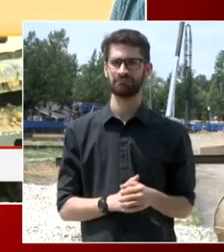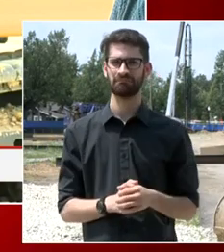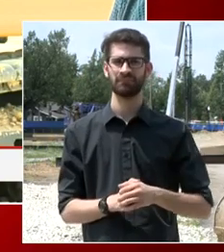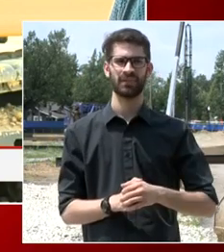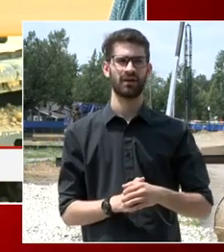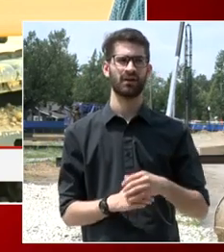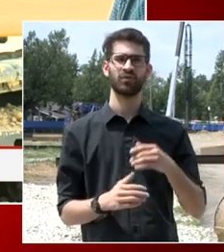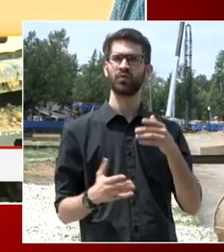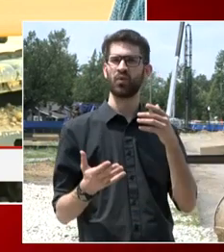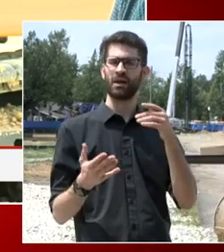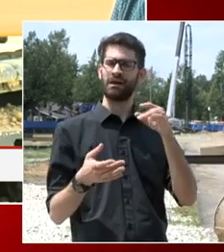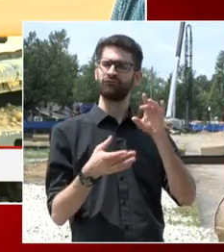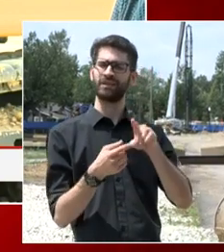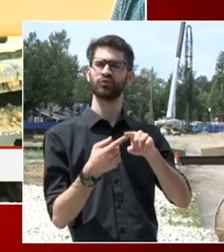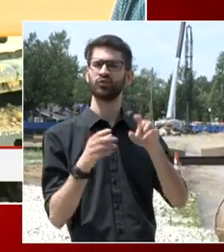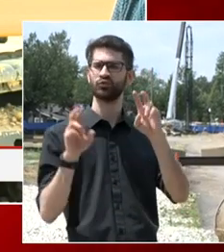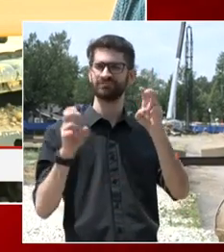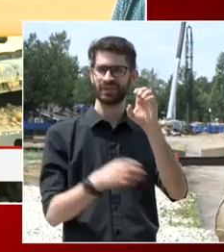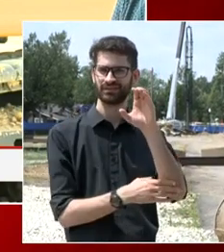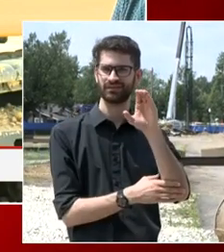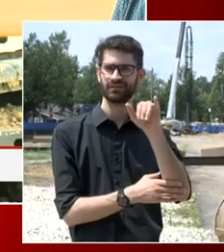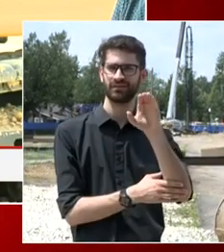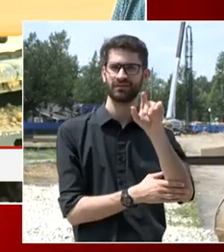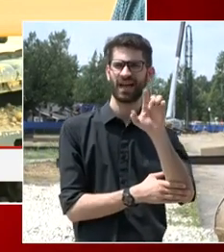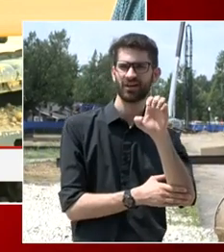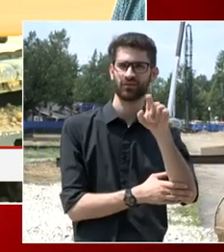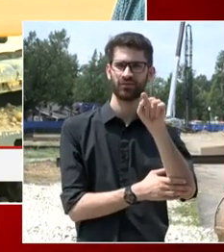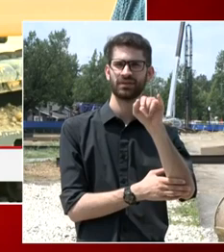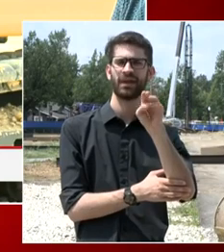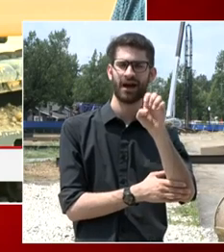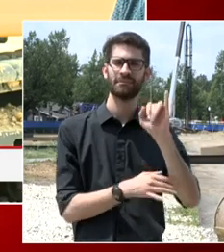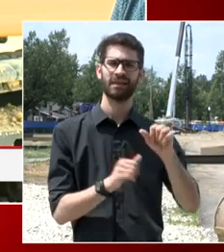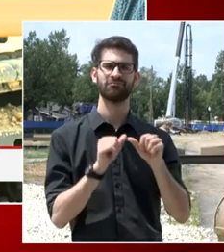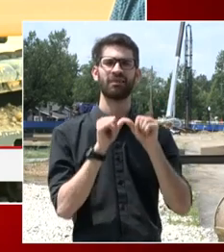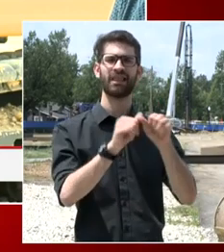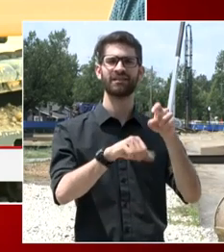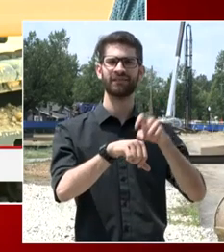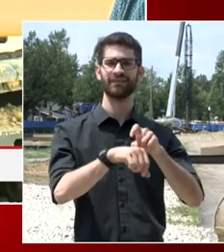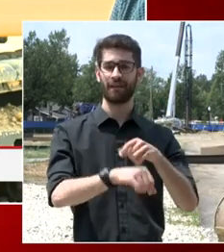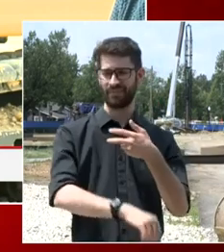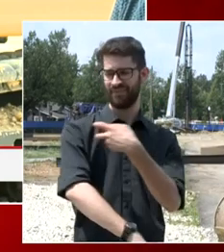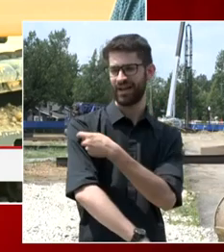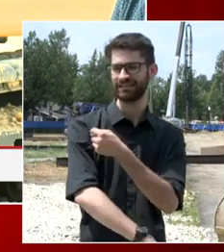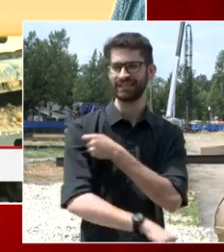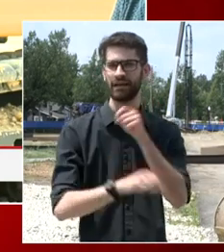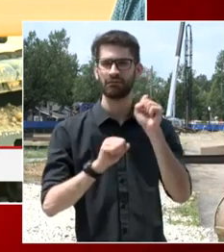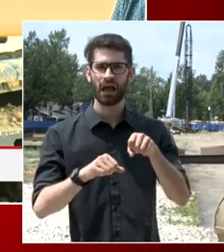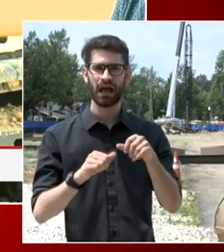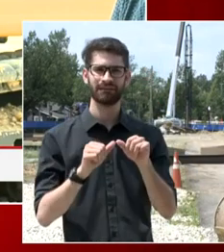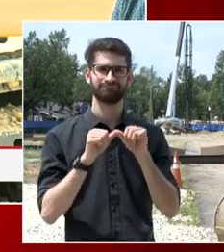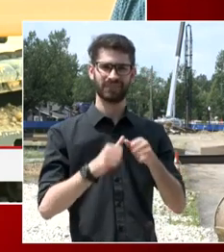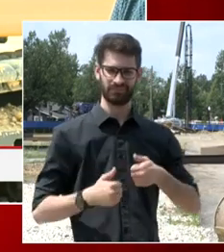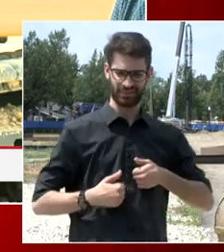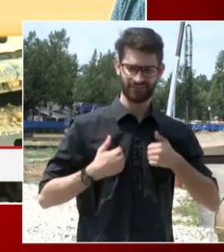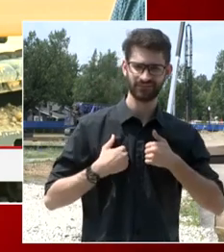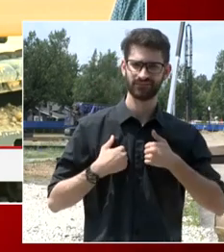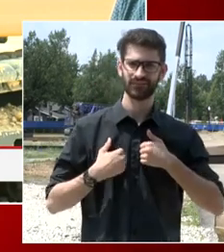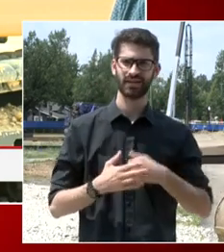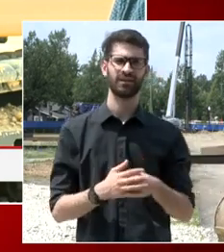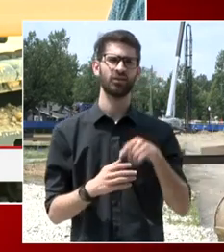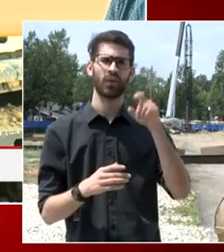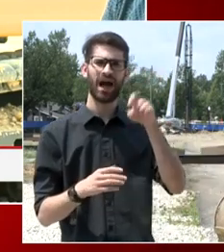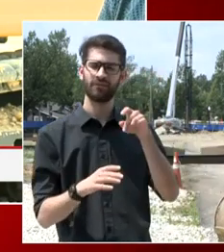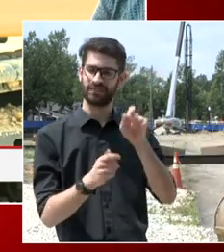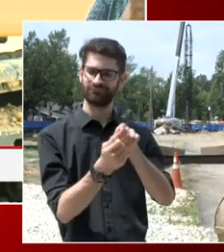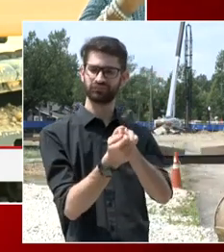cycle time. The specimen cannot be older than 2 weeks. And it must be a PCR test. So when you